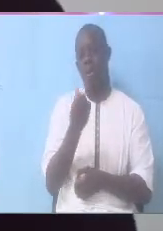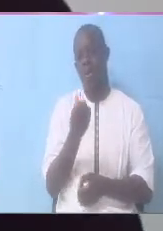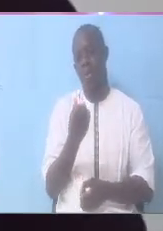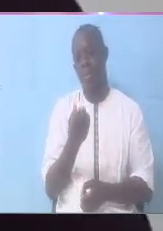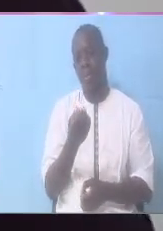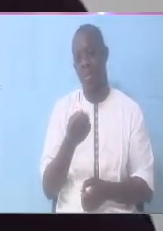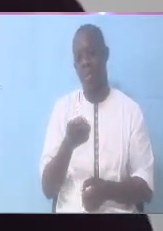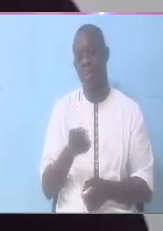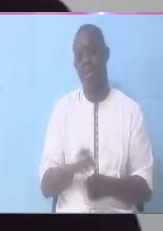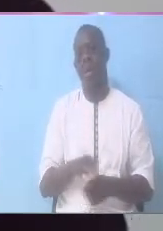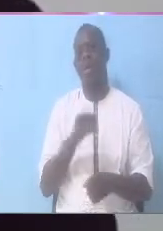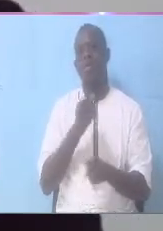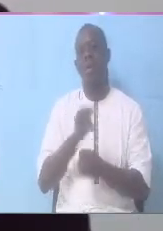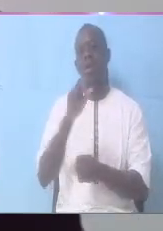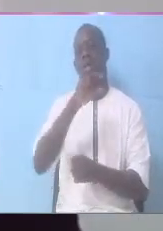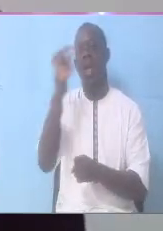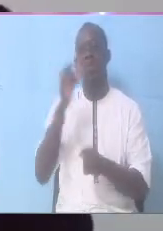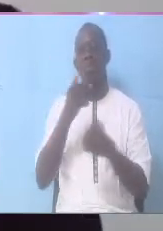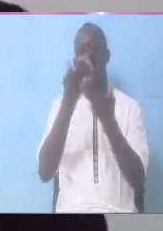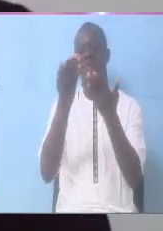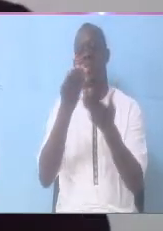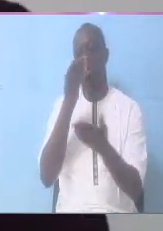They branded them as mercenaries.